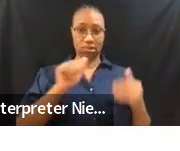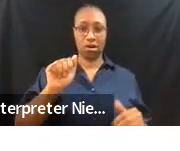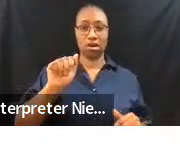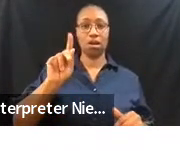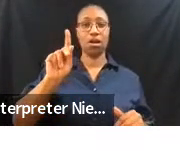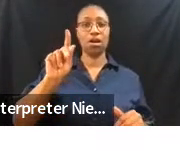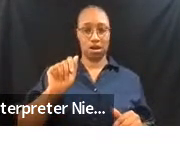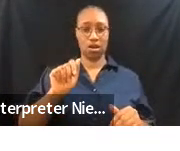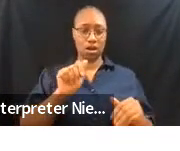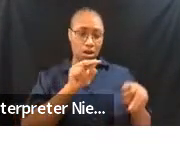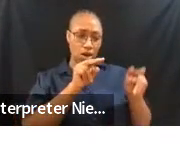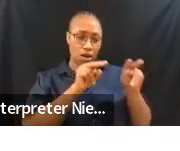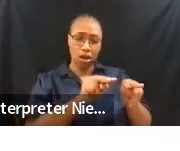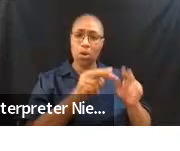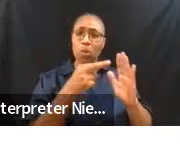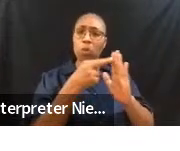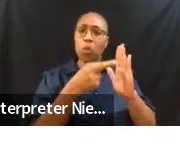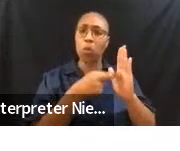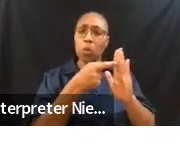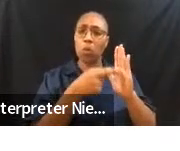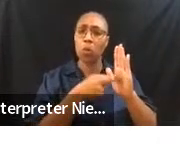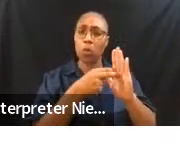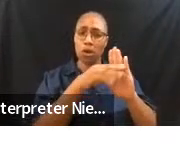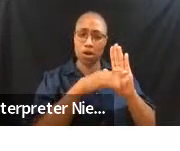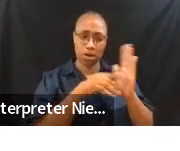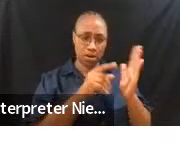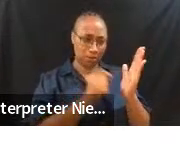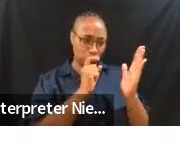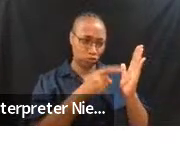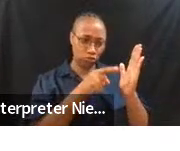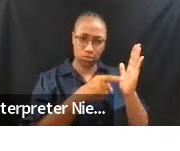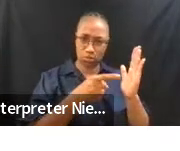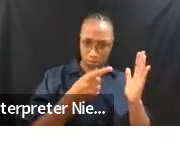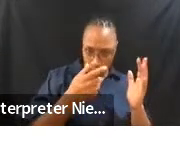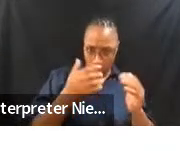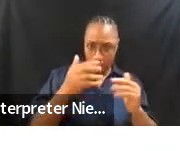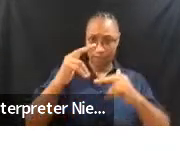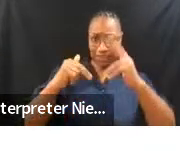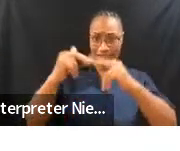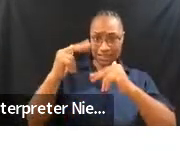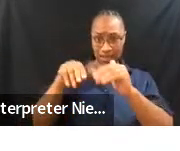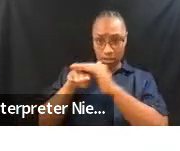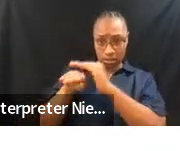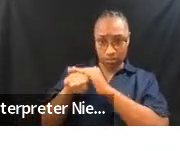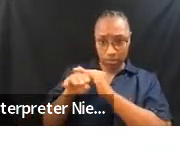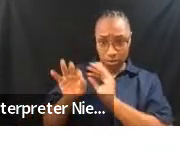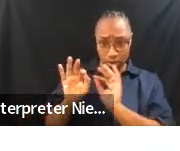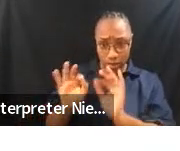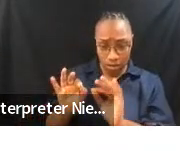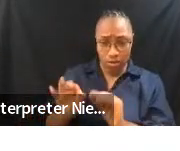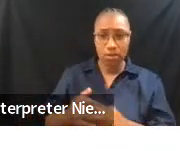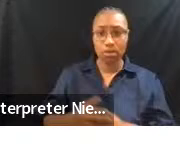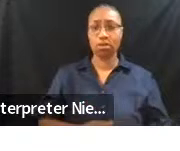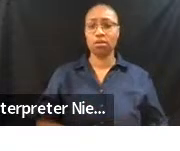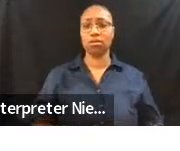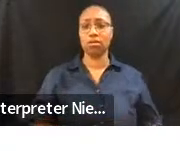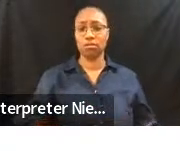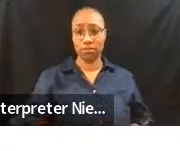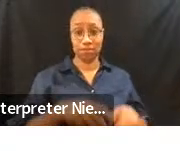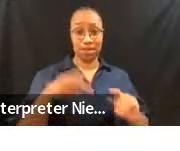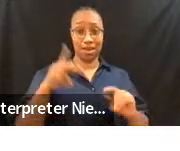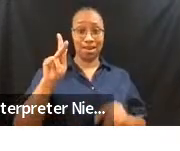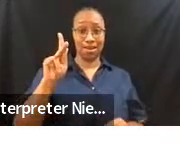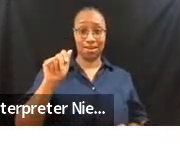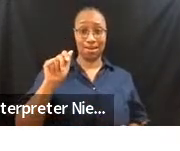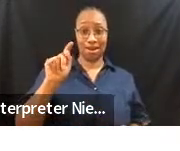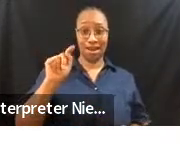to healthcare facilities, followed by my colleague, Kathy Ng, who will take a look at federal standards for information